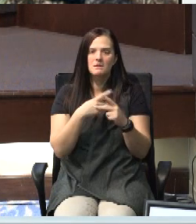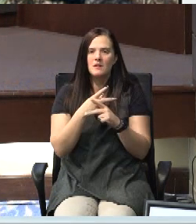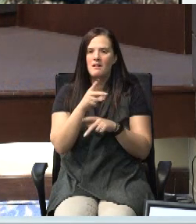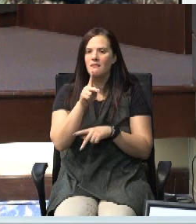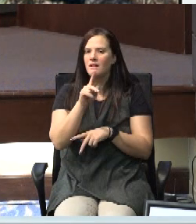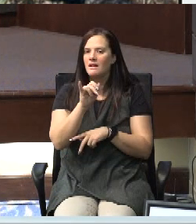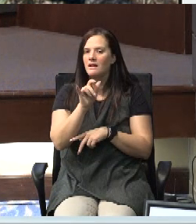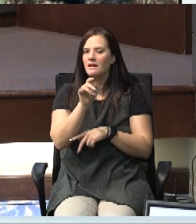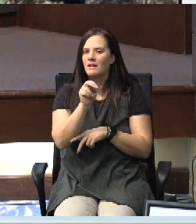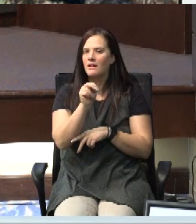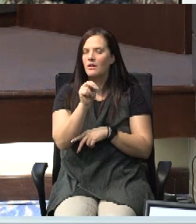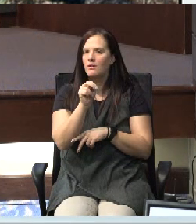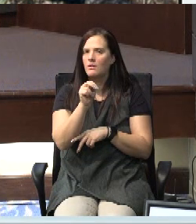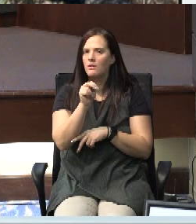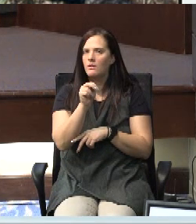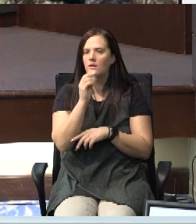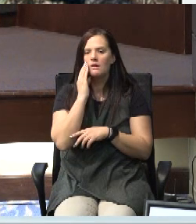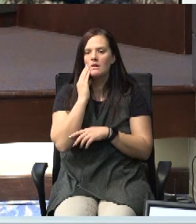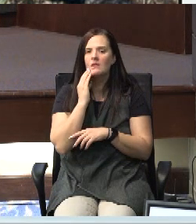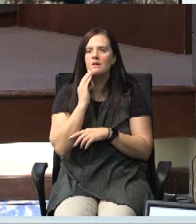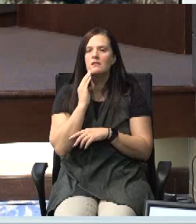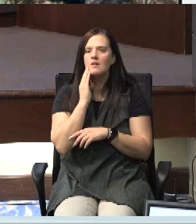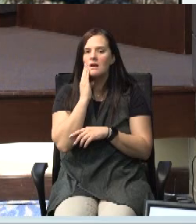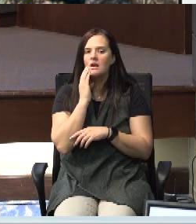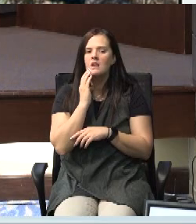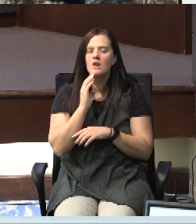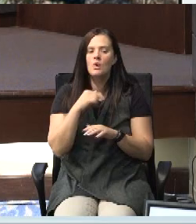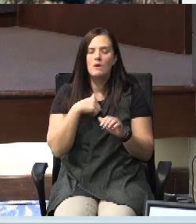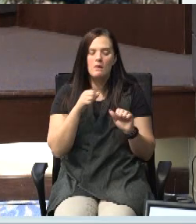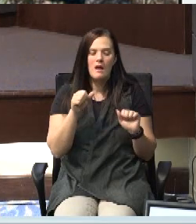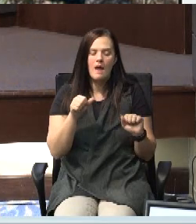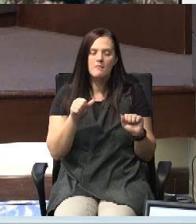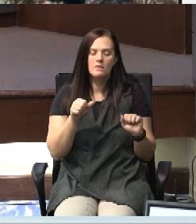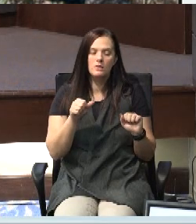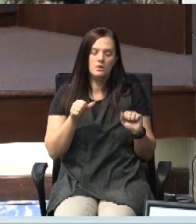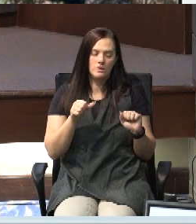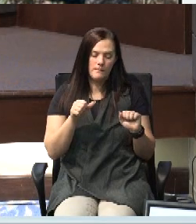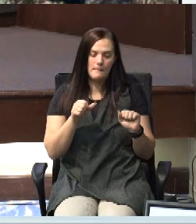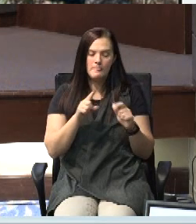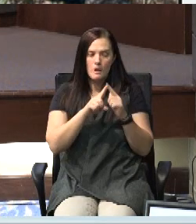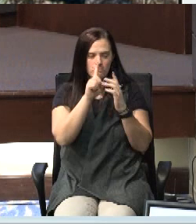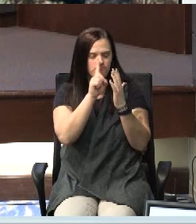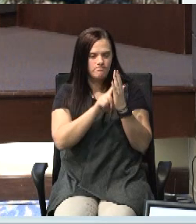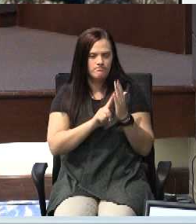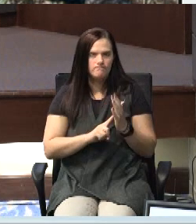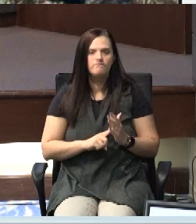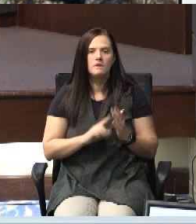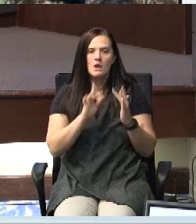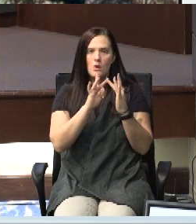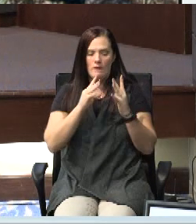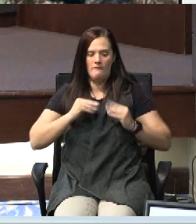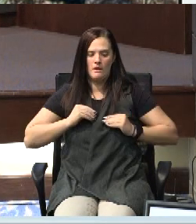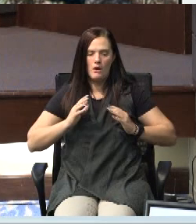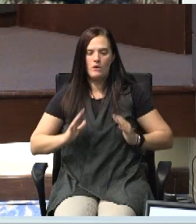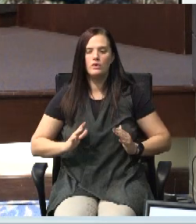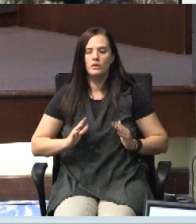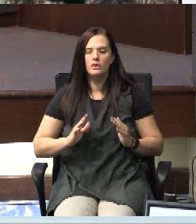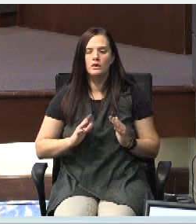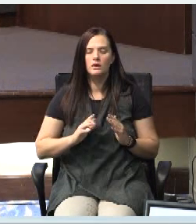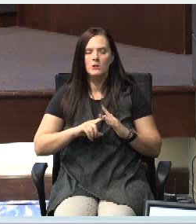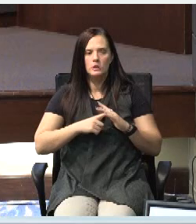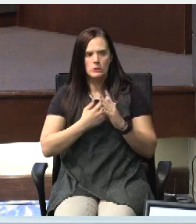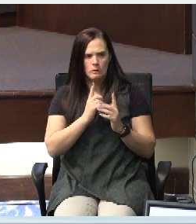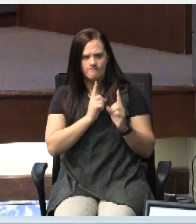kiln that they were melting glass. So we were able to research and get a hold of the owner and strike up a